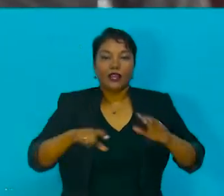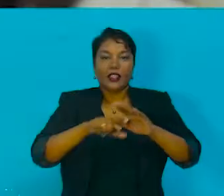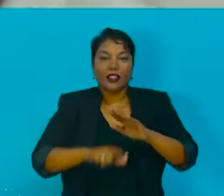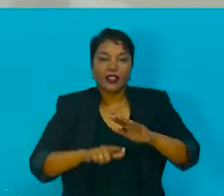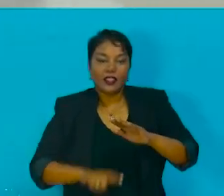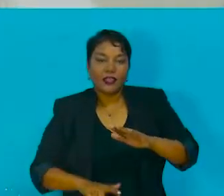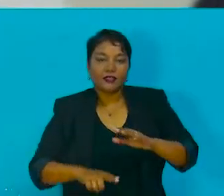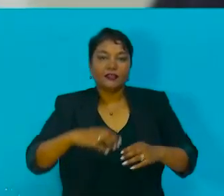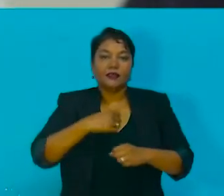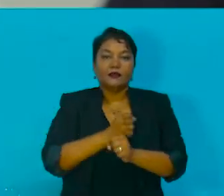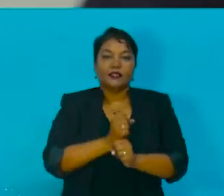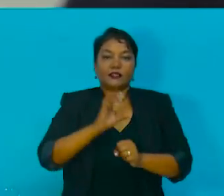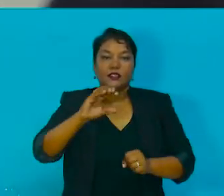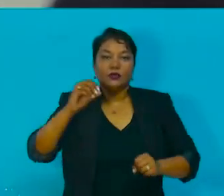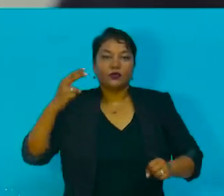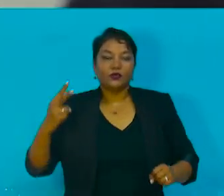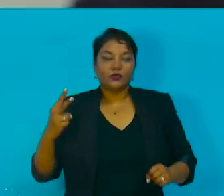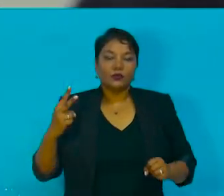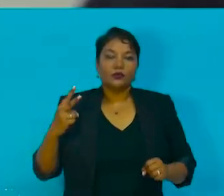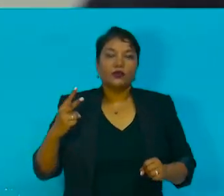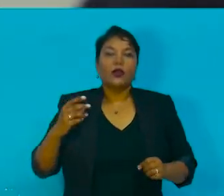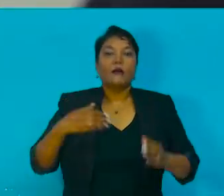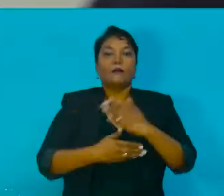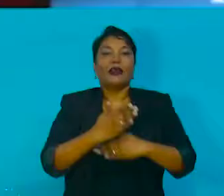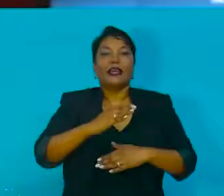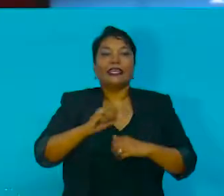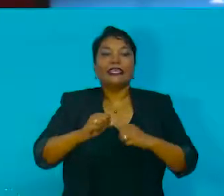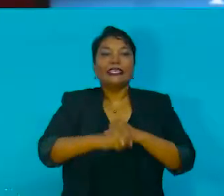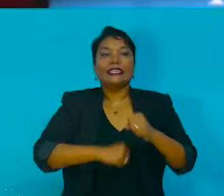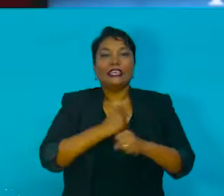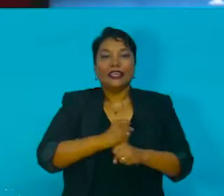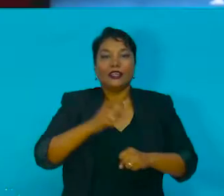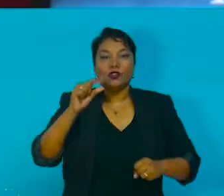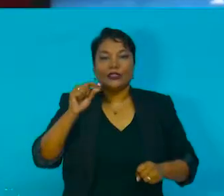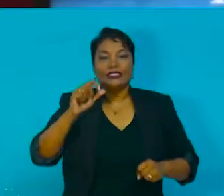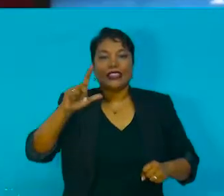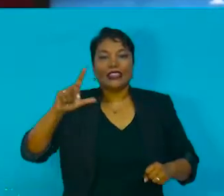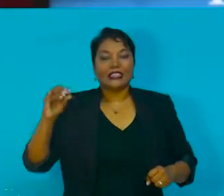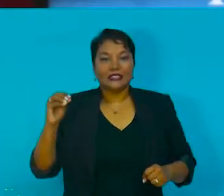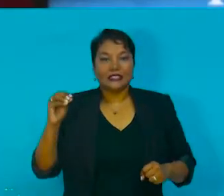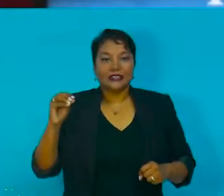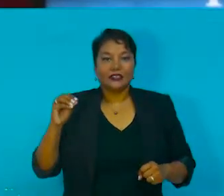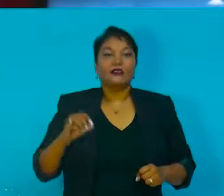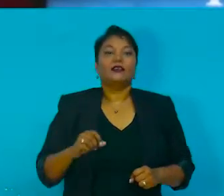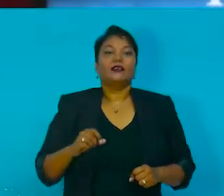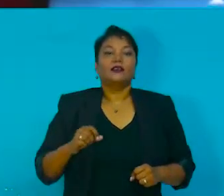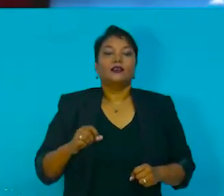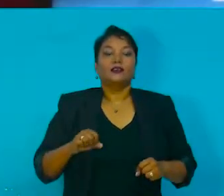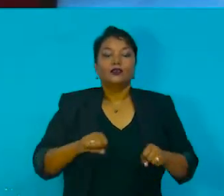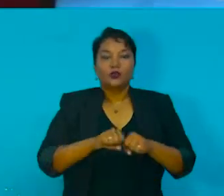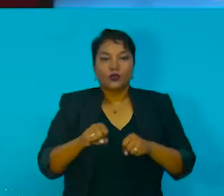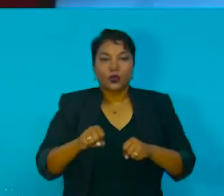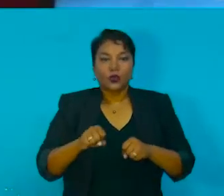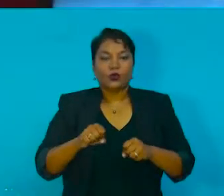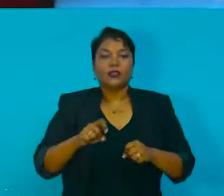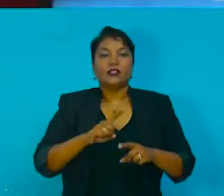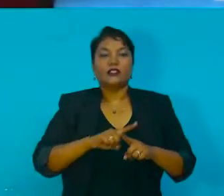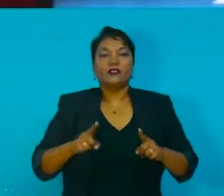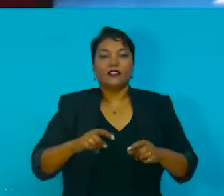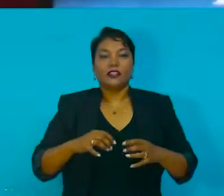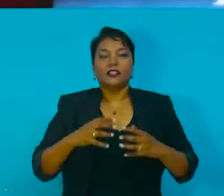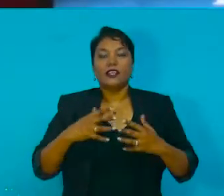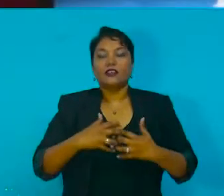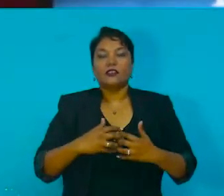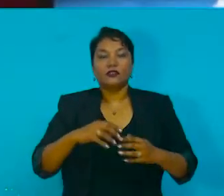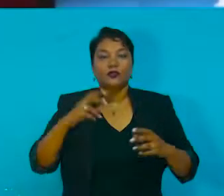by 15% by 2030. By virtue of their emissions contributions, the transportation and